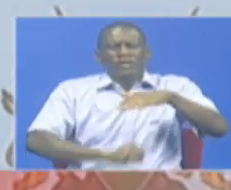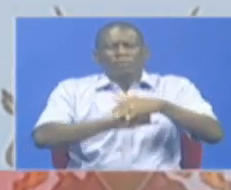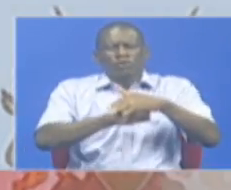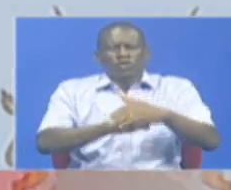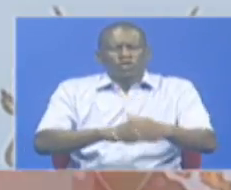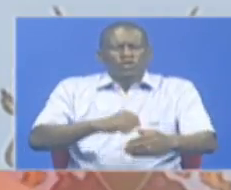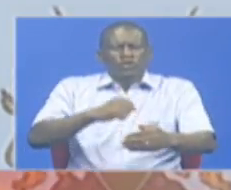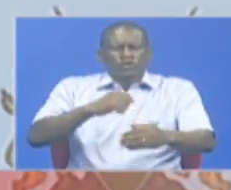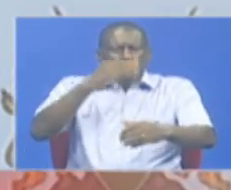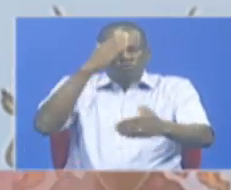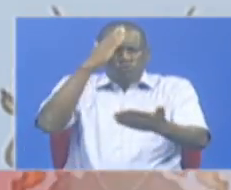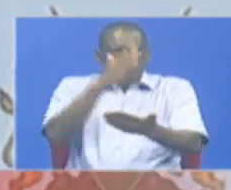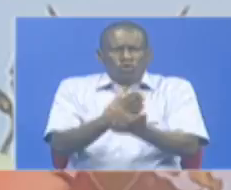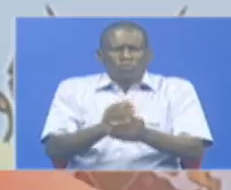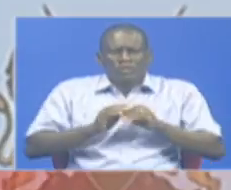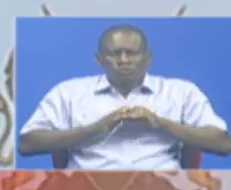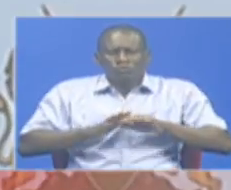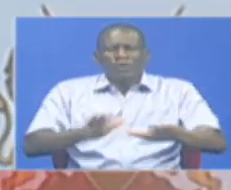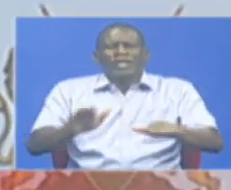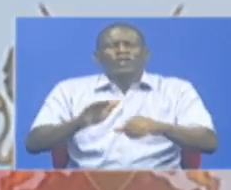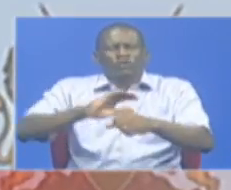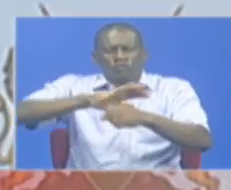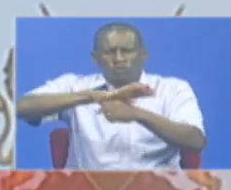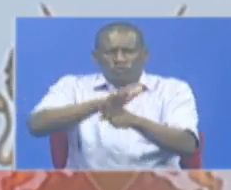this virus.